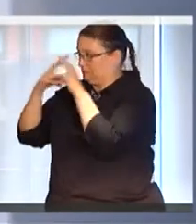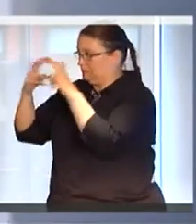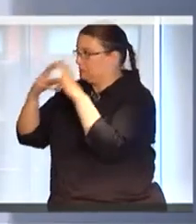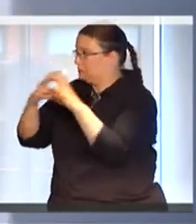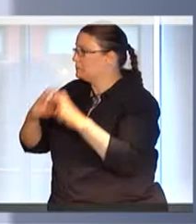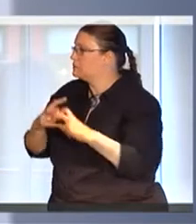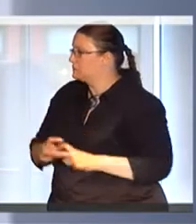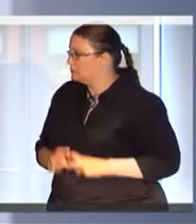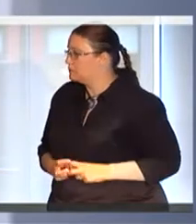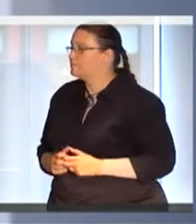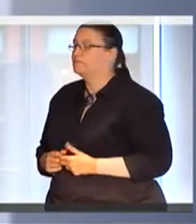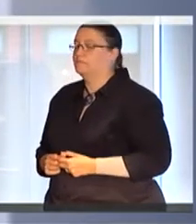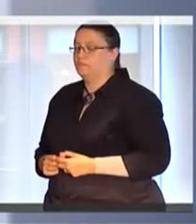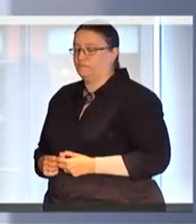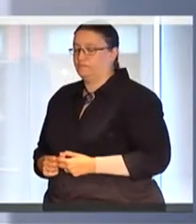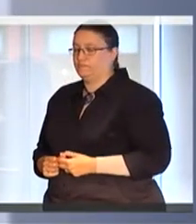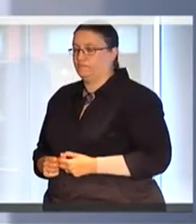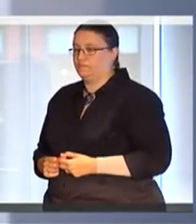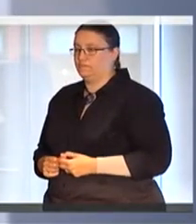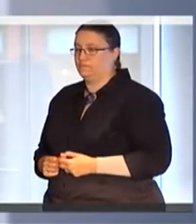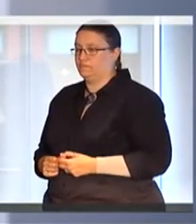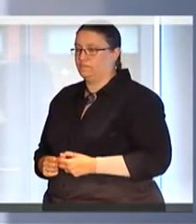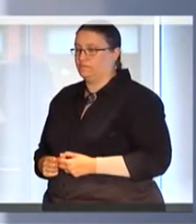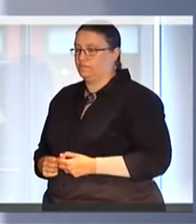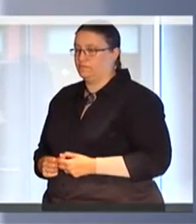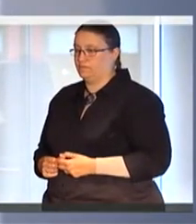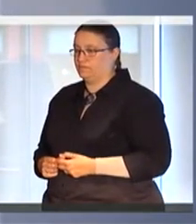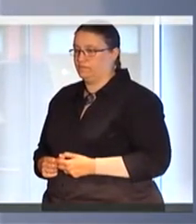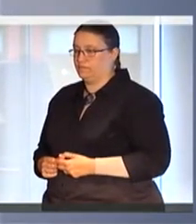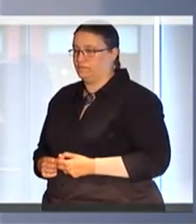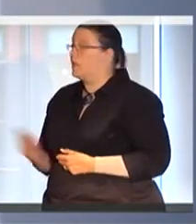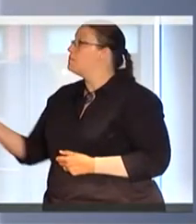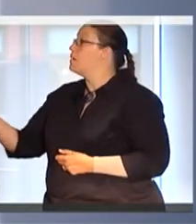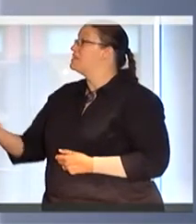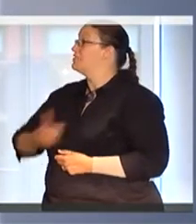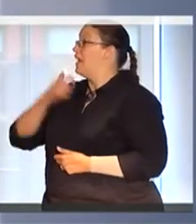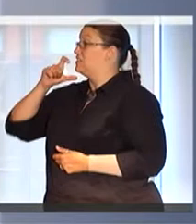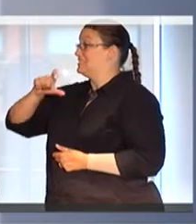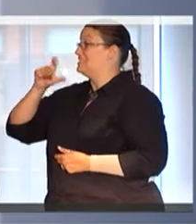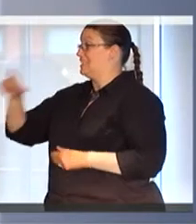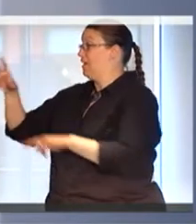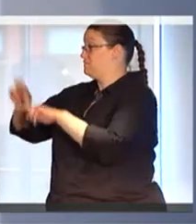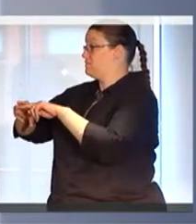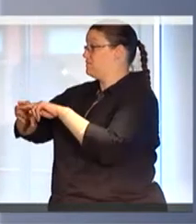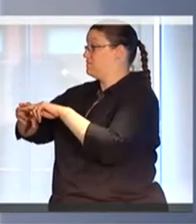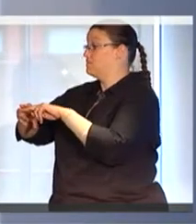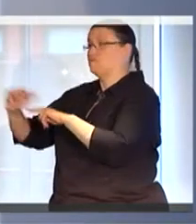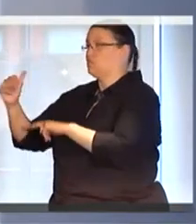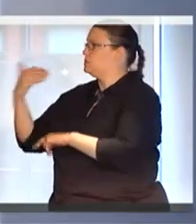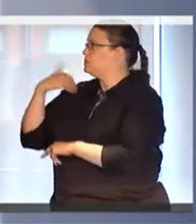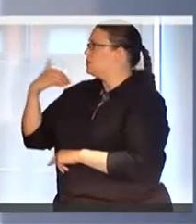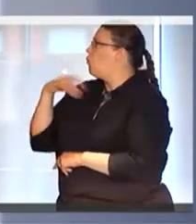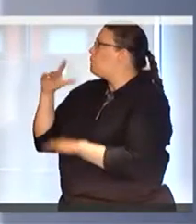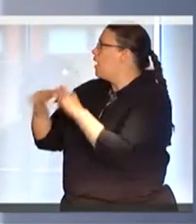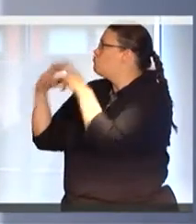Many of the investigations undertaken were suggested to the ACMA by members of our CCF, including ACAN's